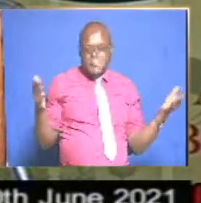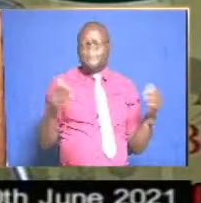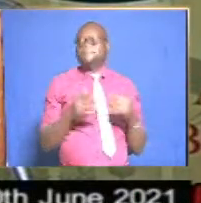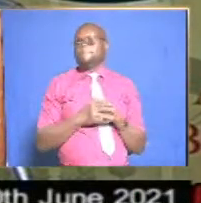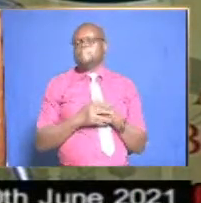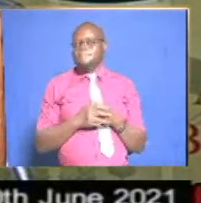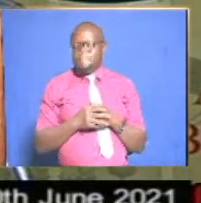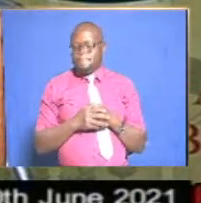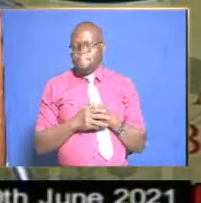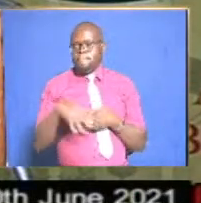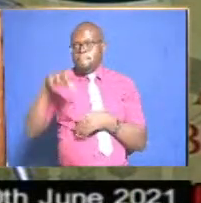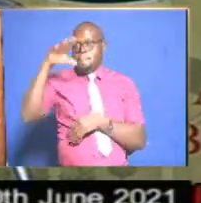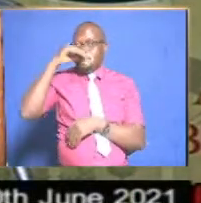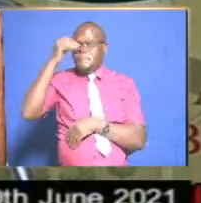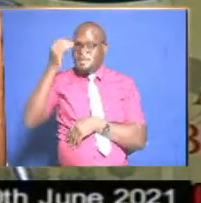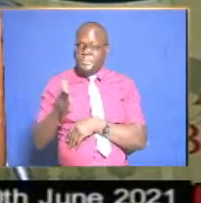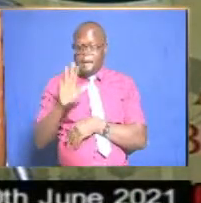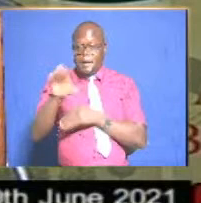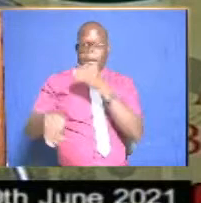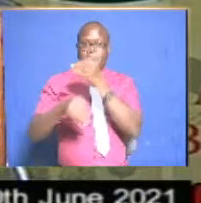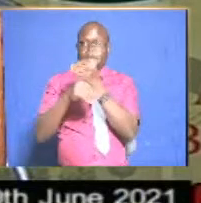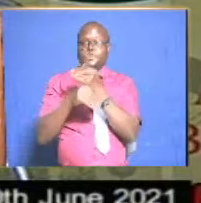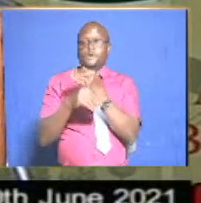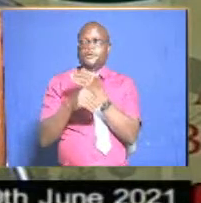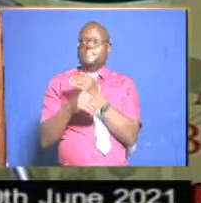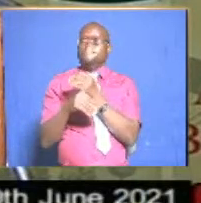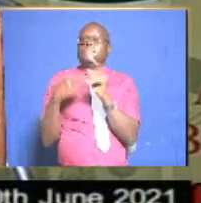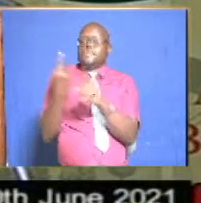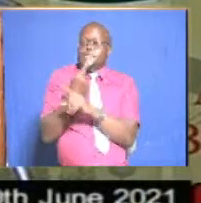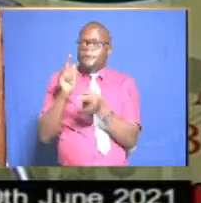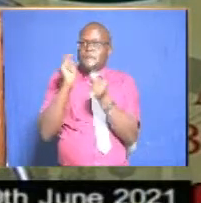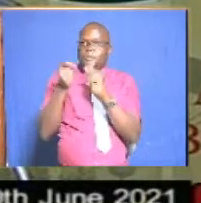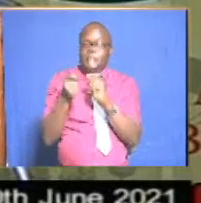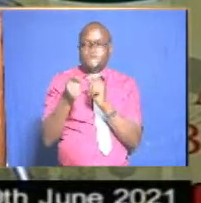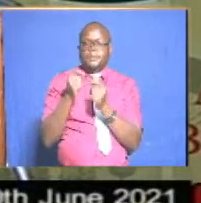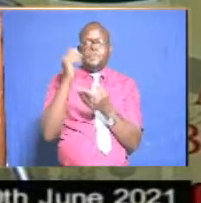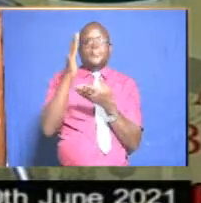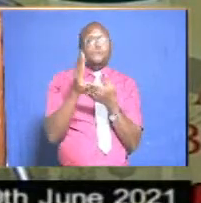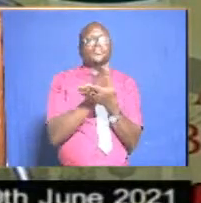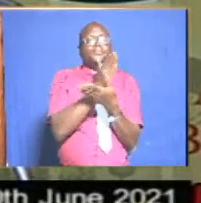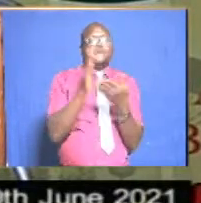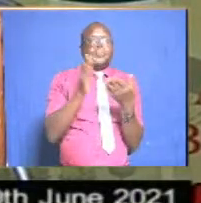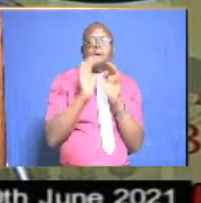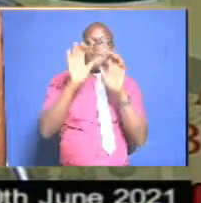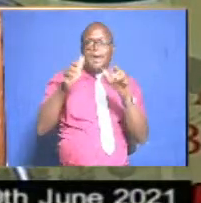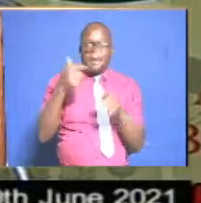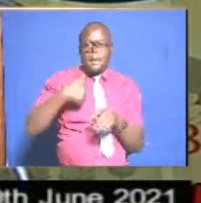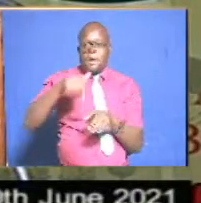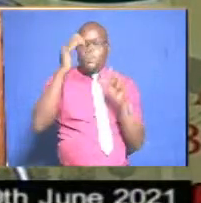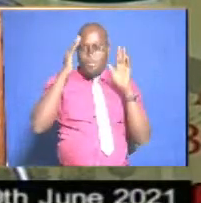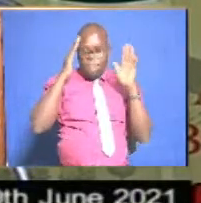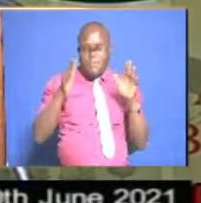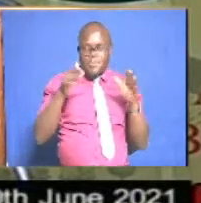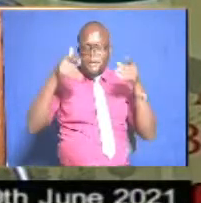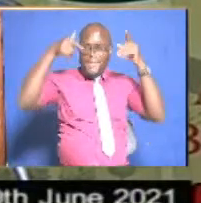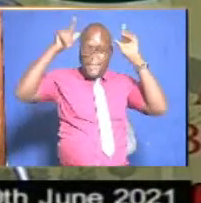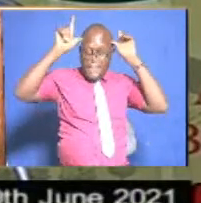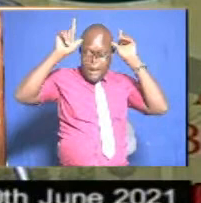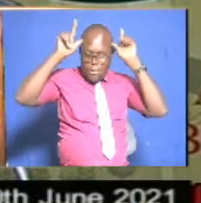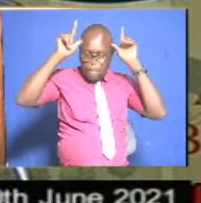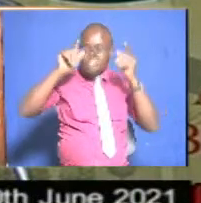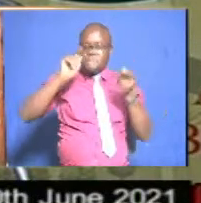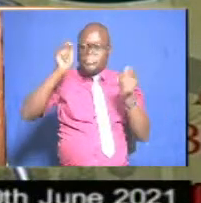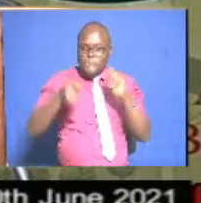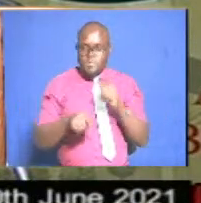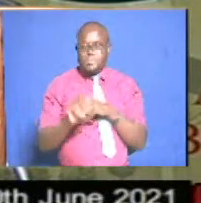Speaker, in addition to the various reforms in the agricultural sector, we focus on the livestock sector by reviving